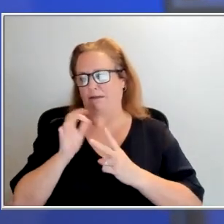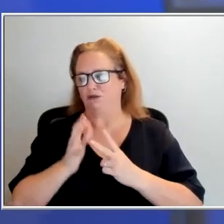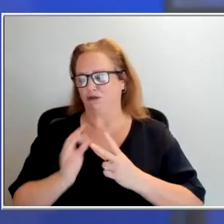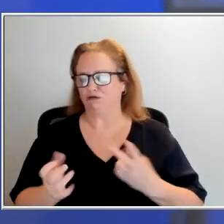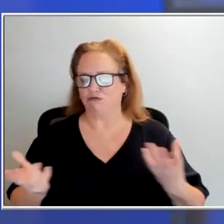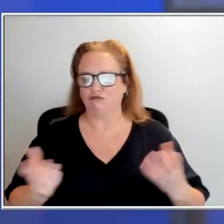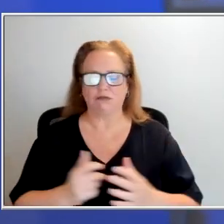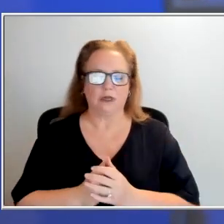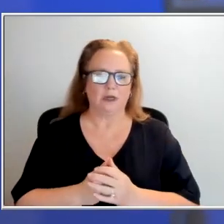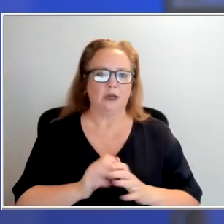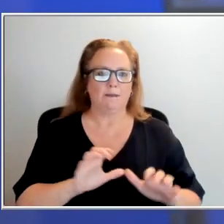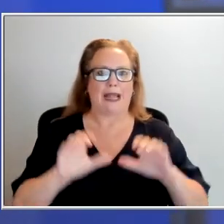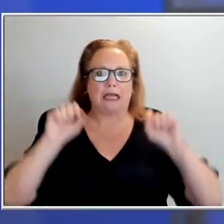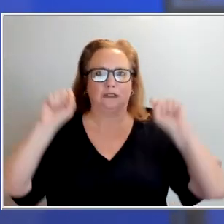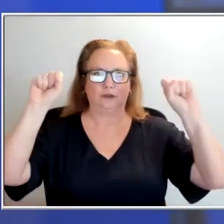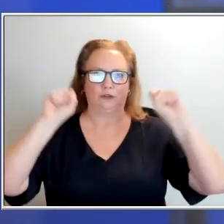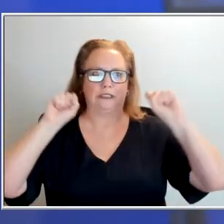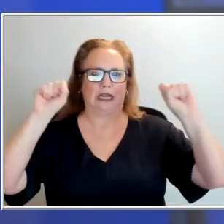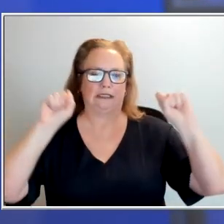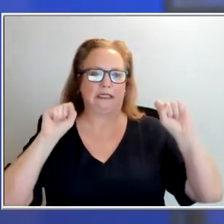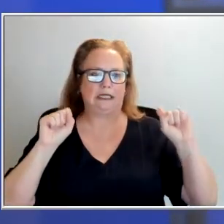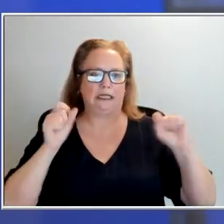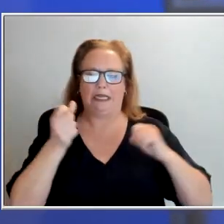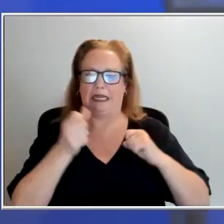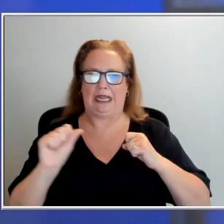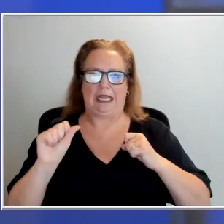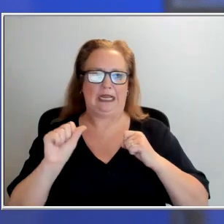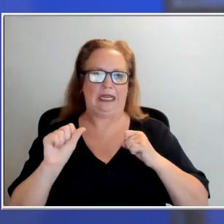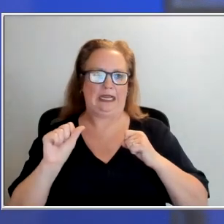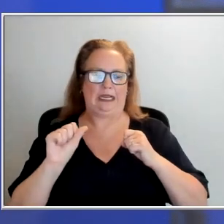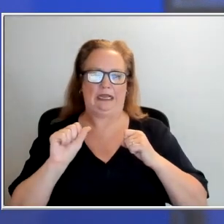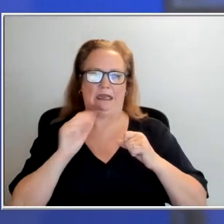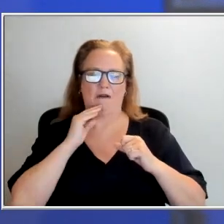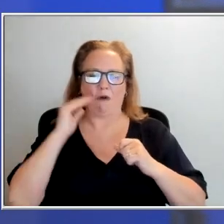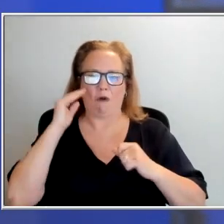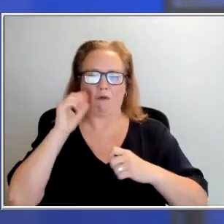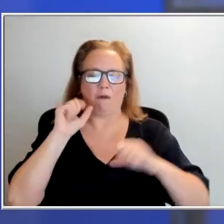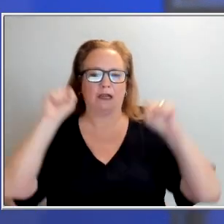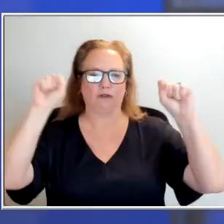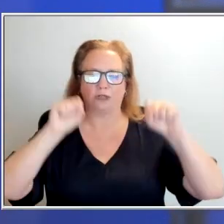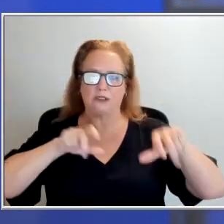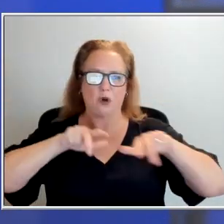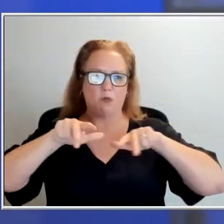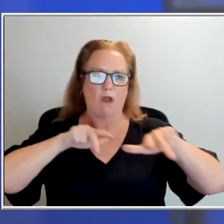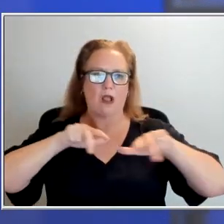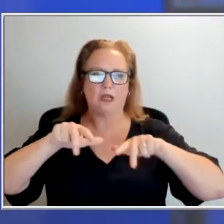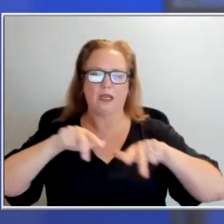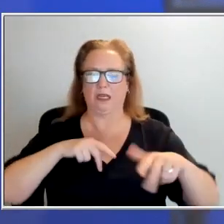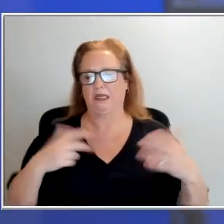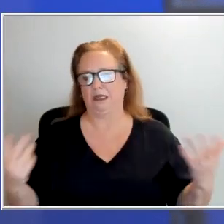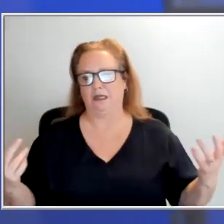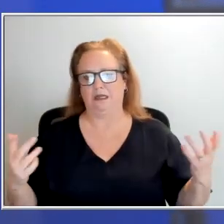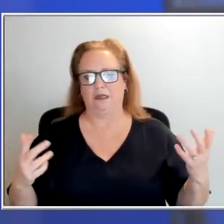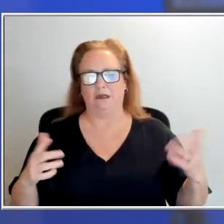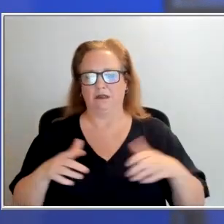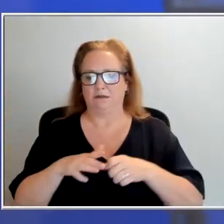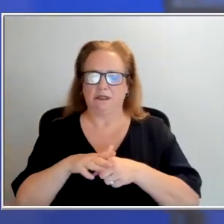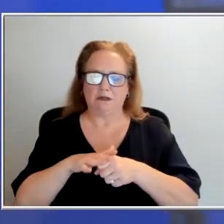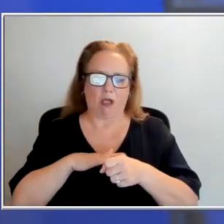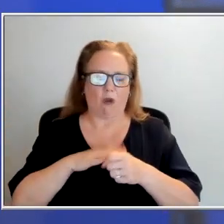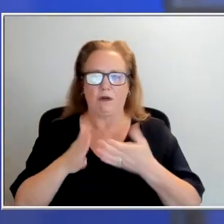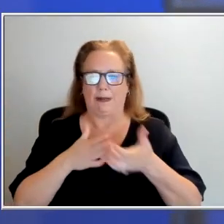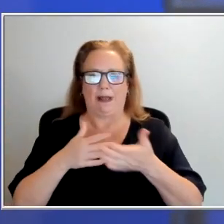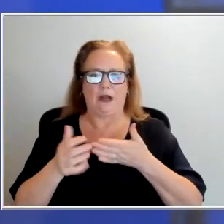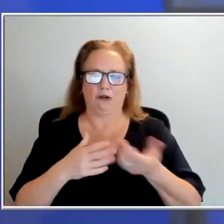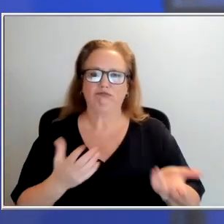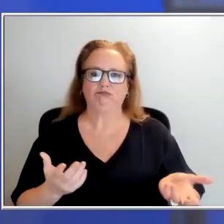do exercise, any kind of exercise in my home, or even just walking, no matter how slow it might be, it